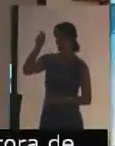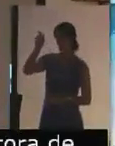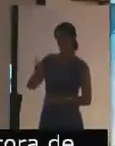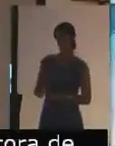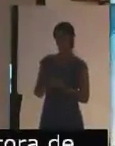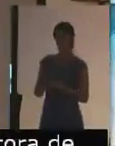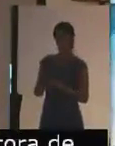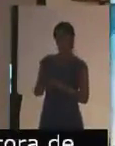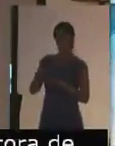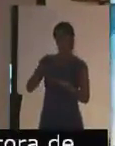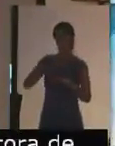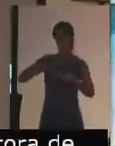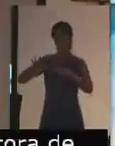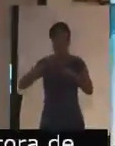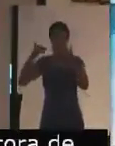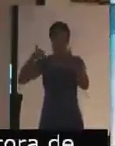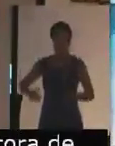part of the